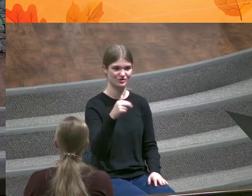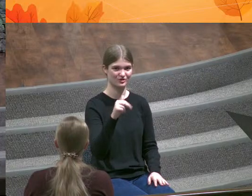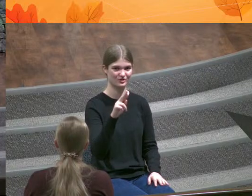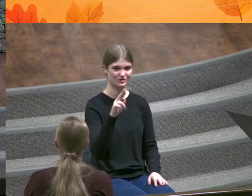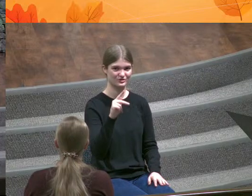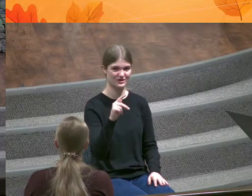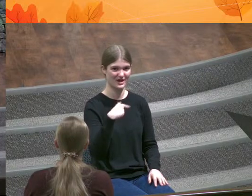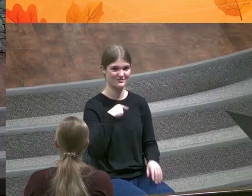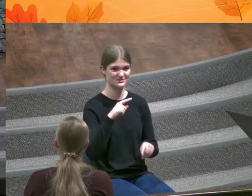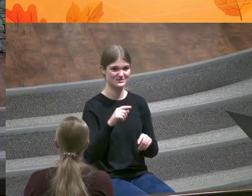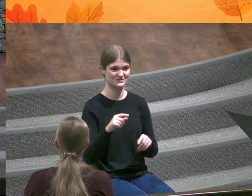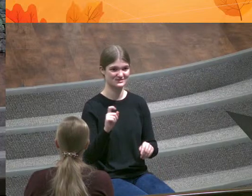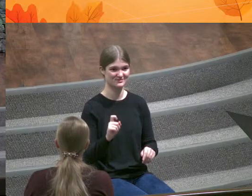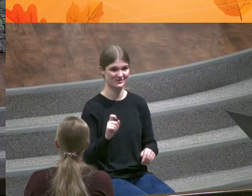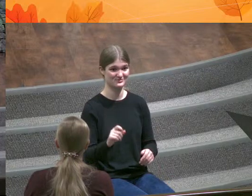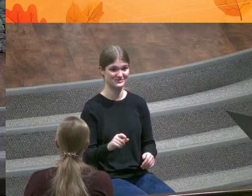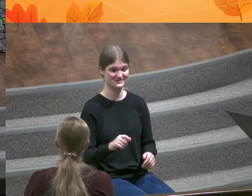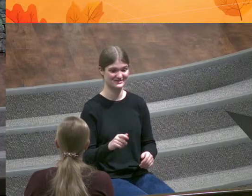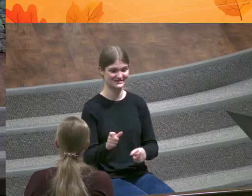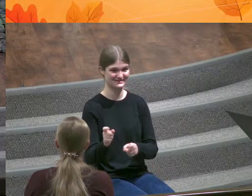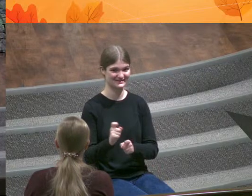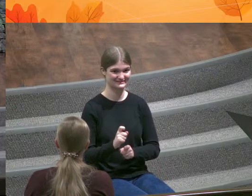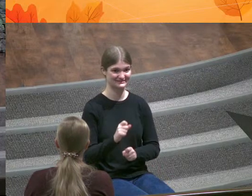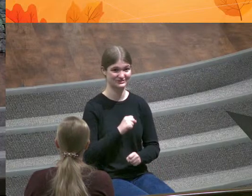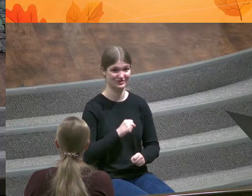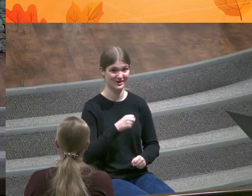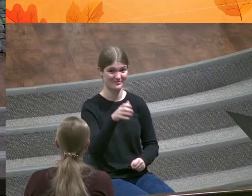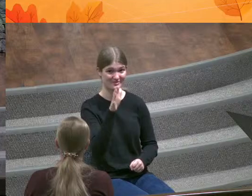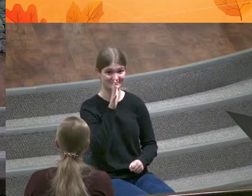about. I haven't told her yet, so I thought that made me think of it.